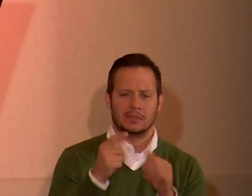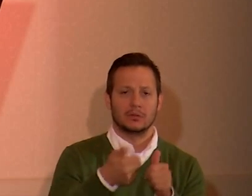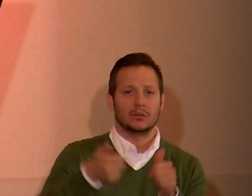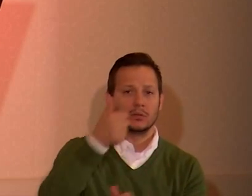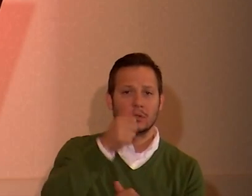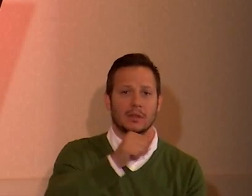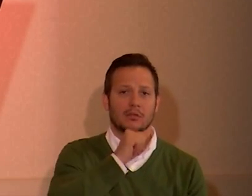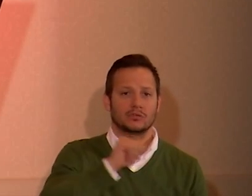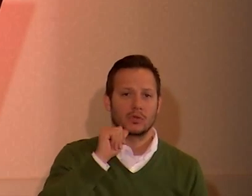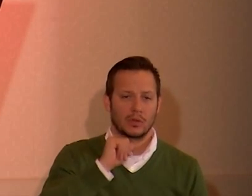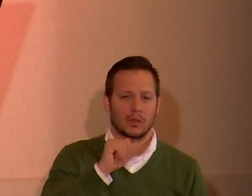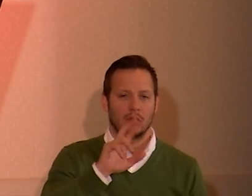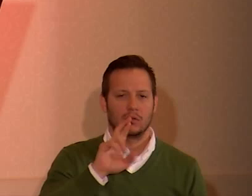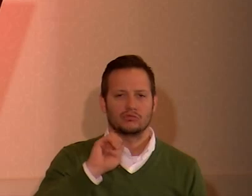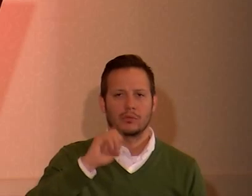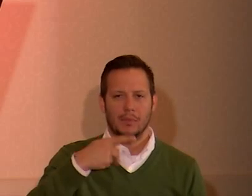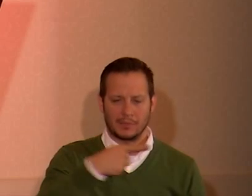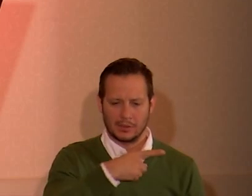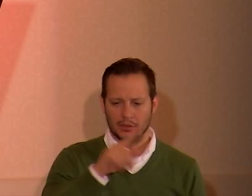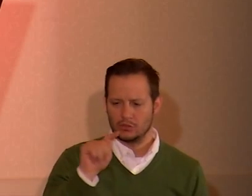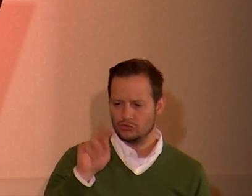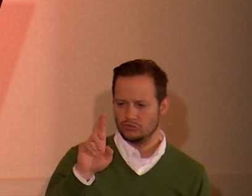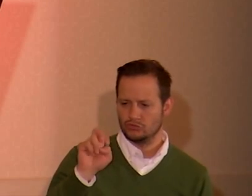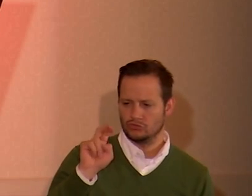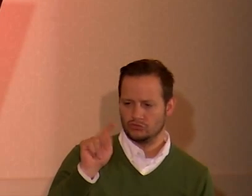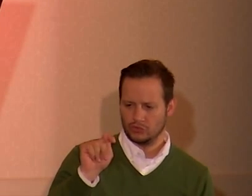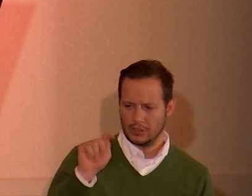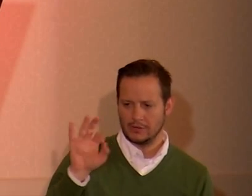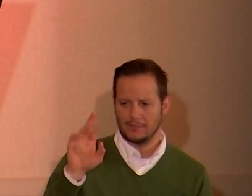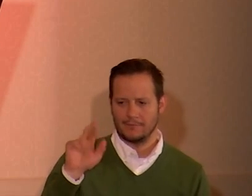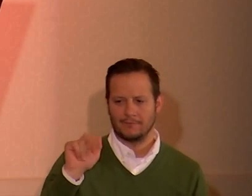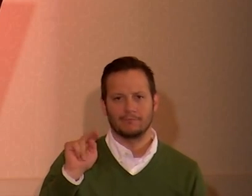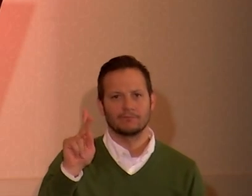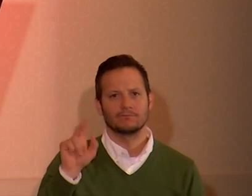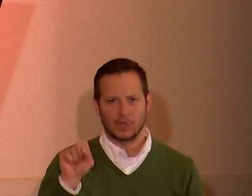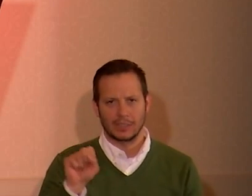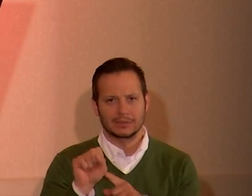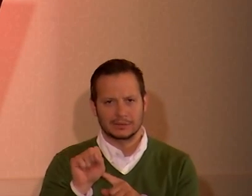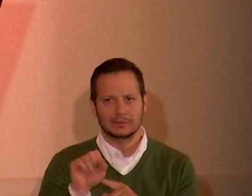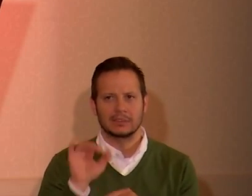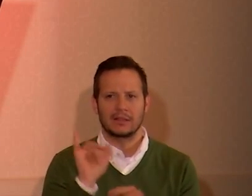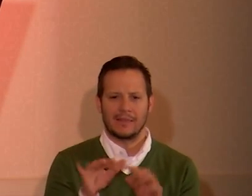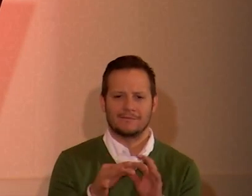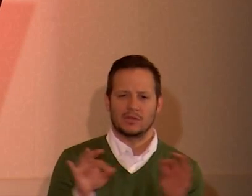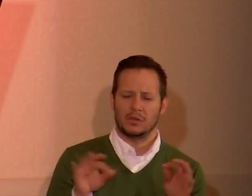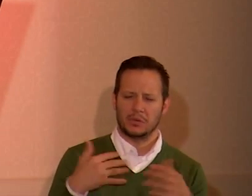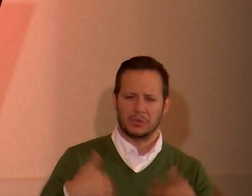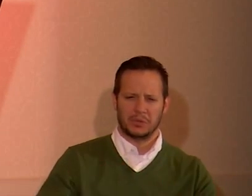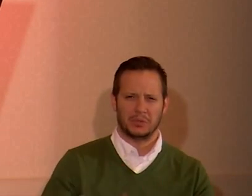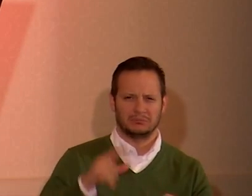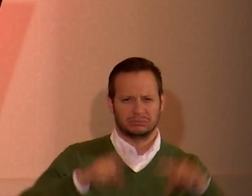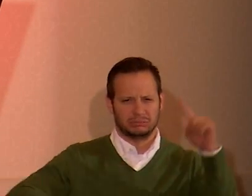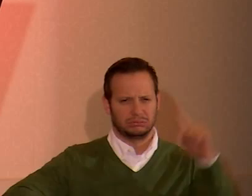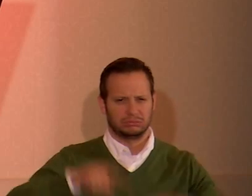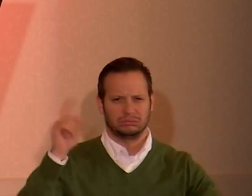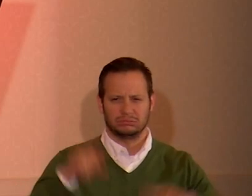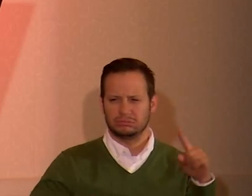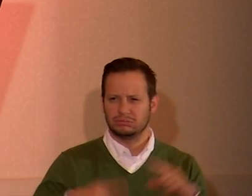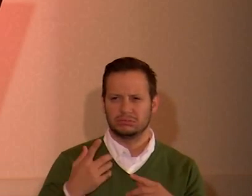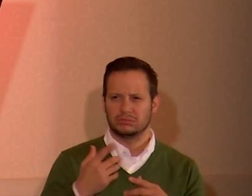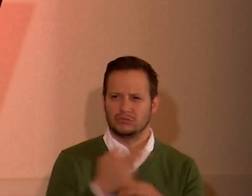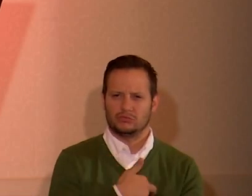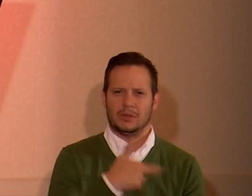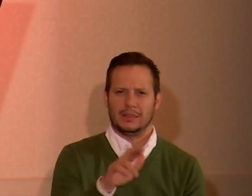Arizona Republican Congressman Trent Franks, and that phrase, the dizzying level of religious freedom, did not go